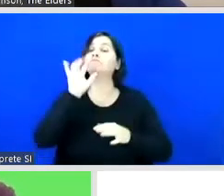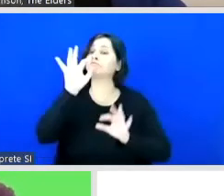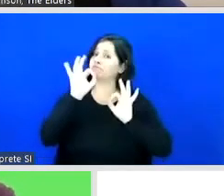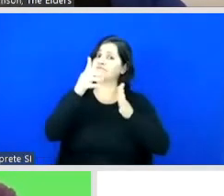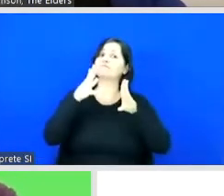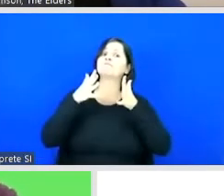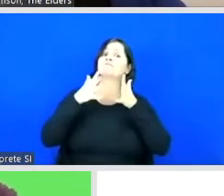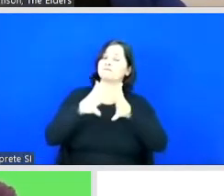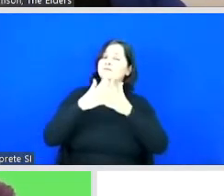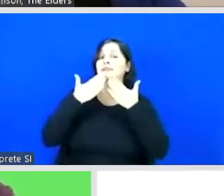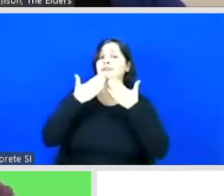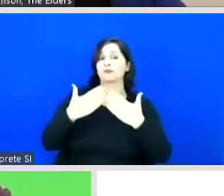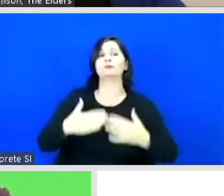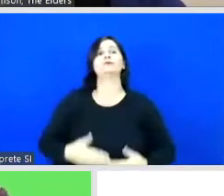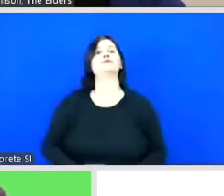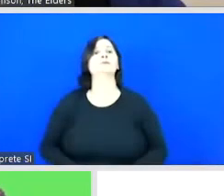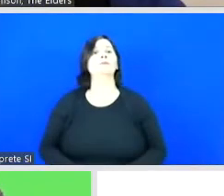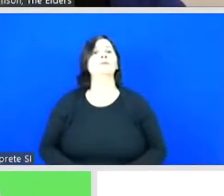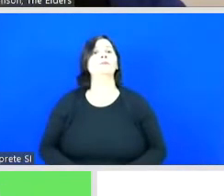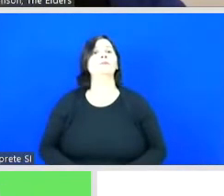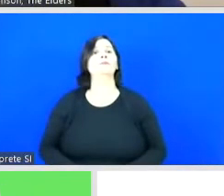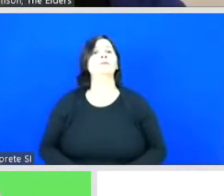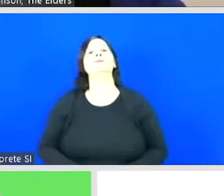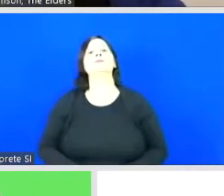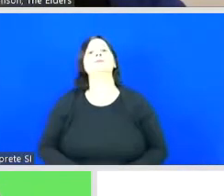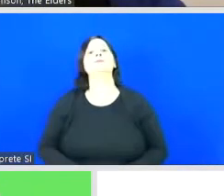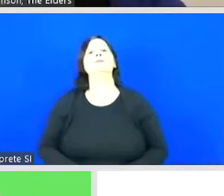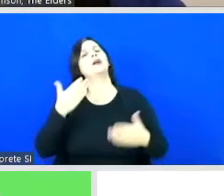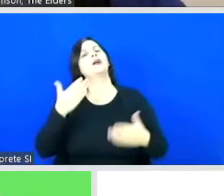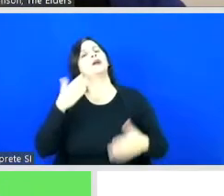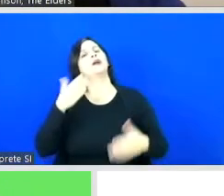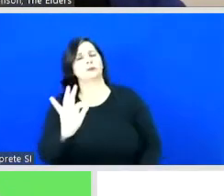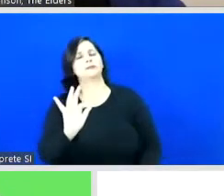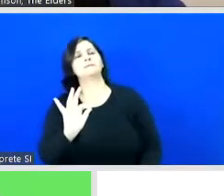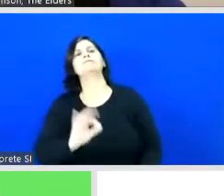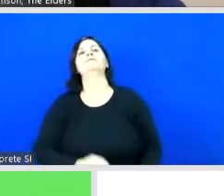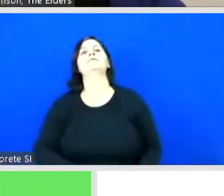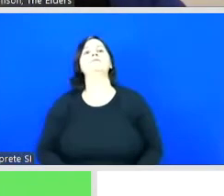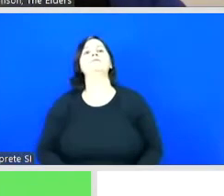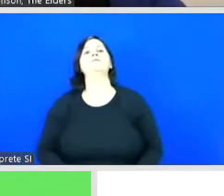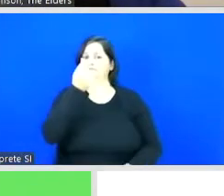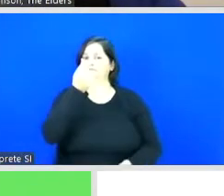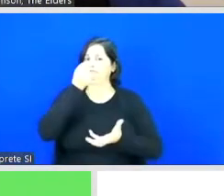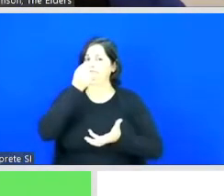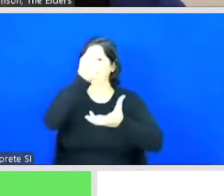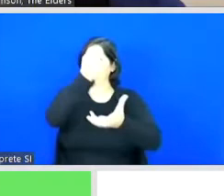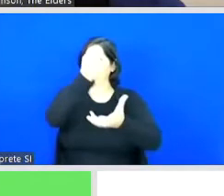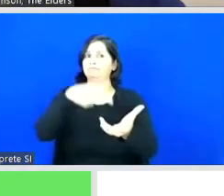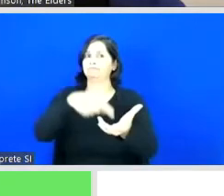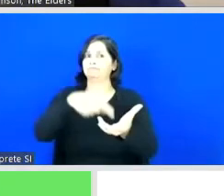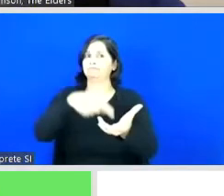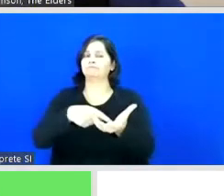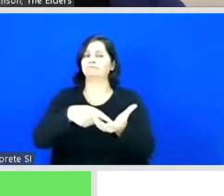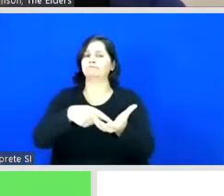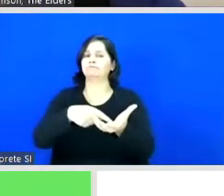to leverage those climate funds to make them more gender responsive and to